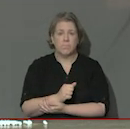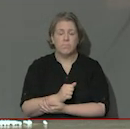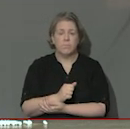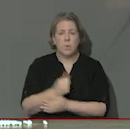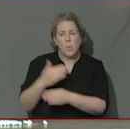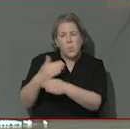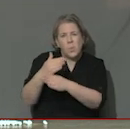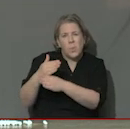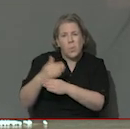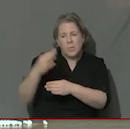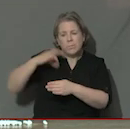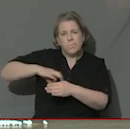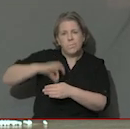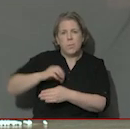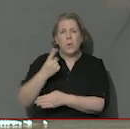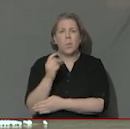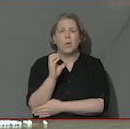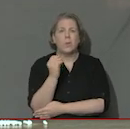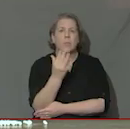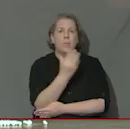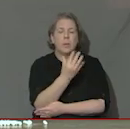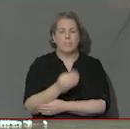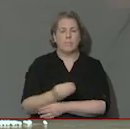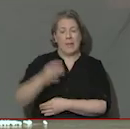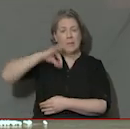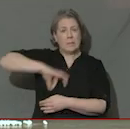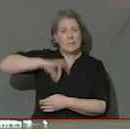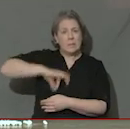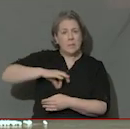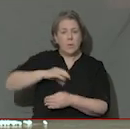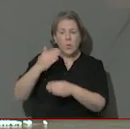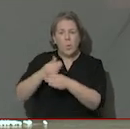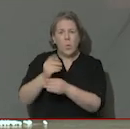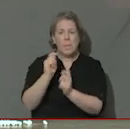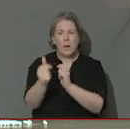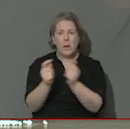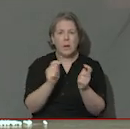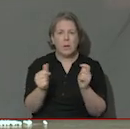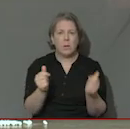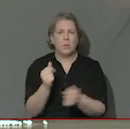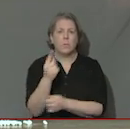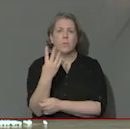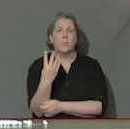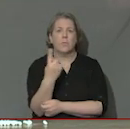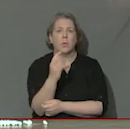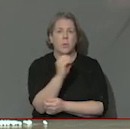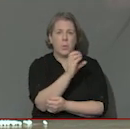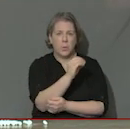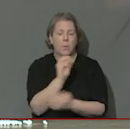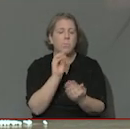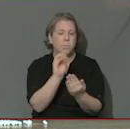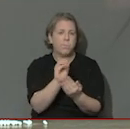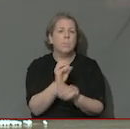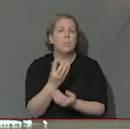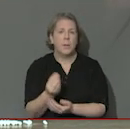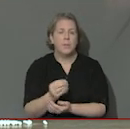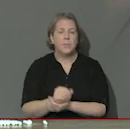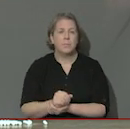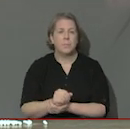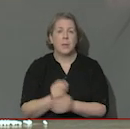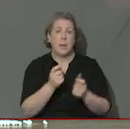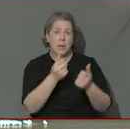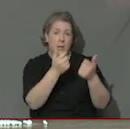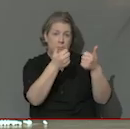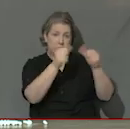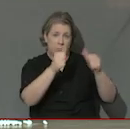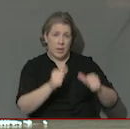income they gave us 1055. Salaries and wages 601440. It was filled in. Audit fees